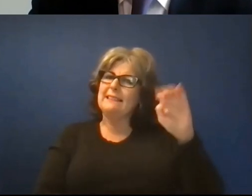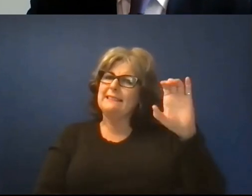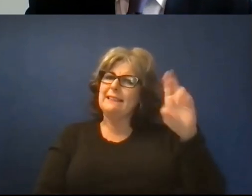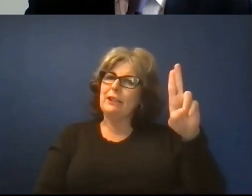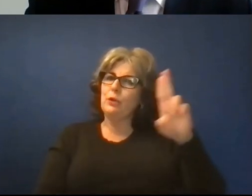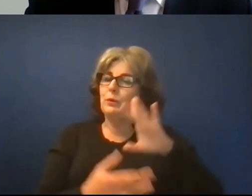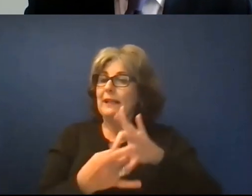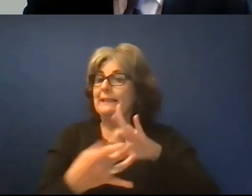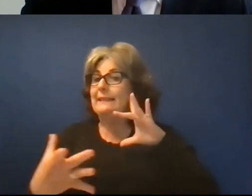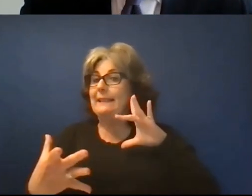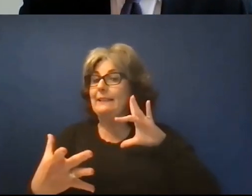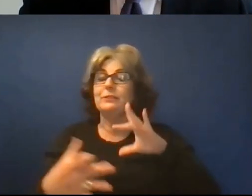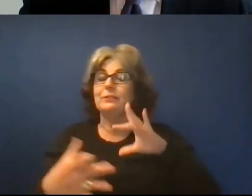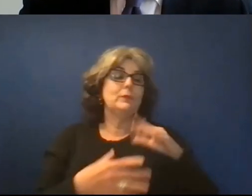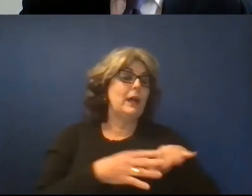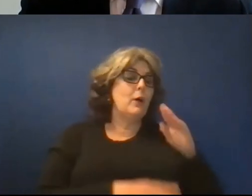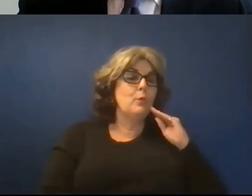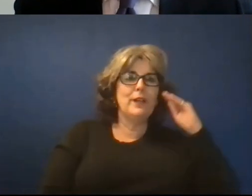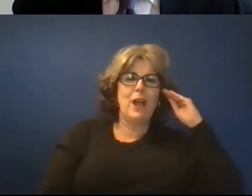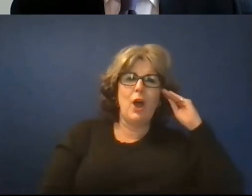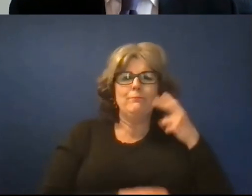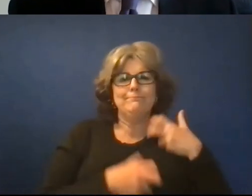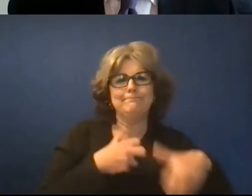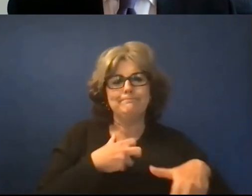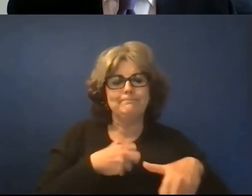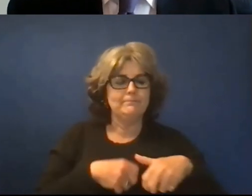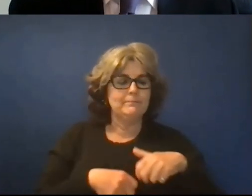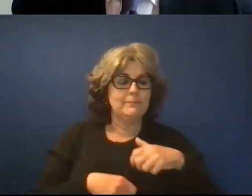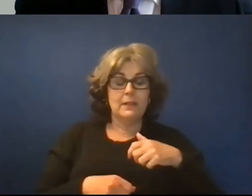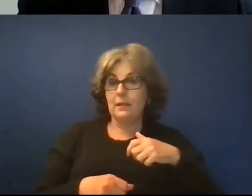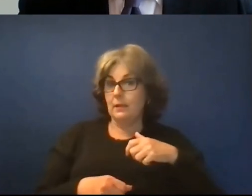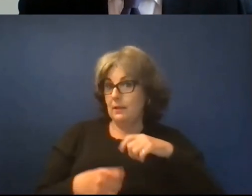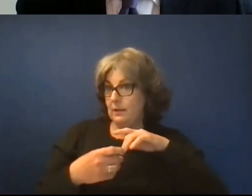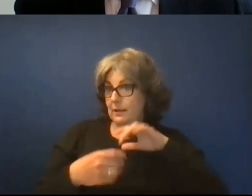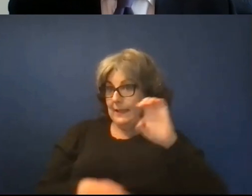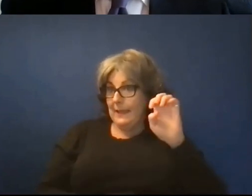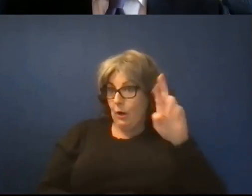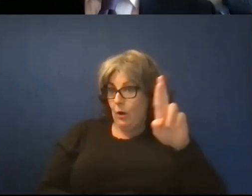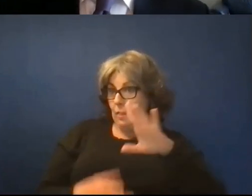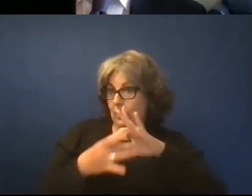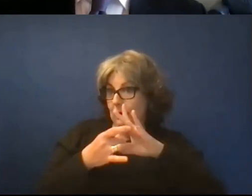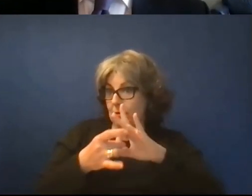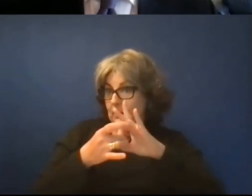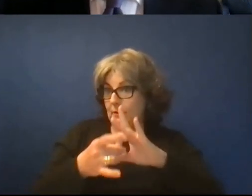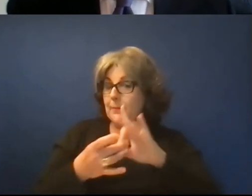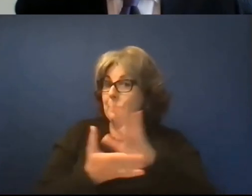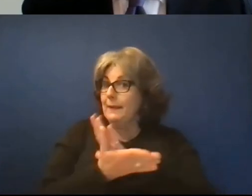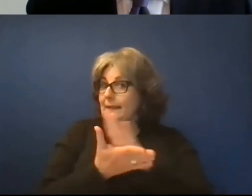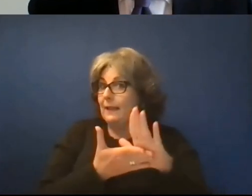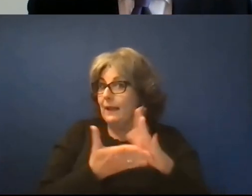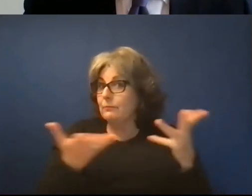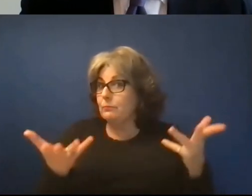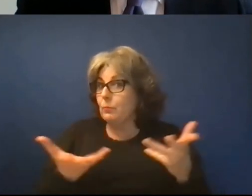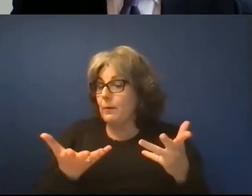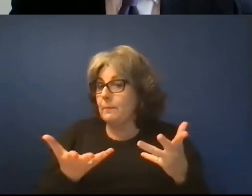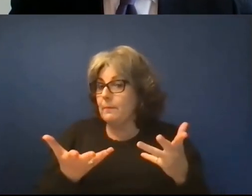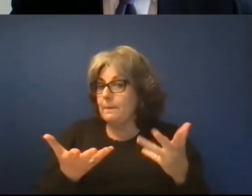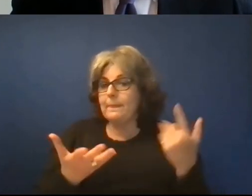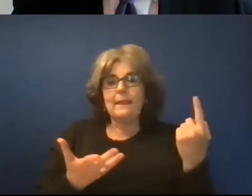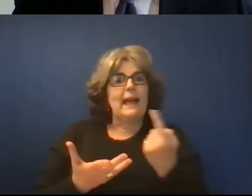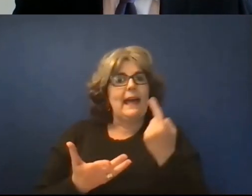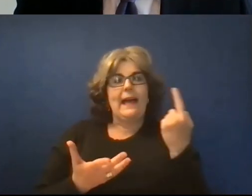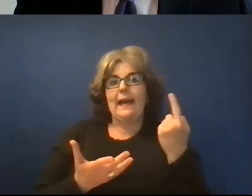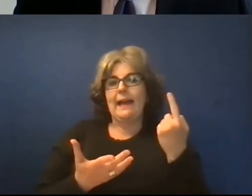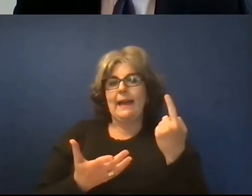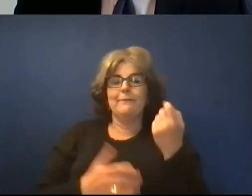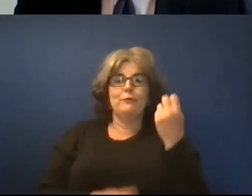when I went home at the end of the day. So you do get attached to your patients in the ER, but the nice part about it is you're only gonna have them for